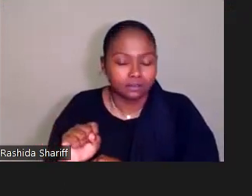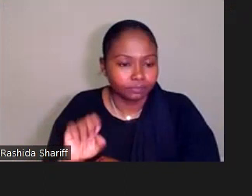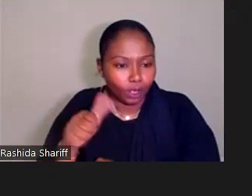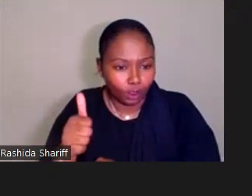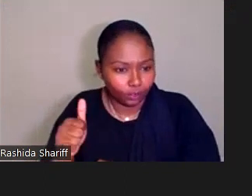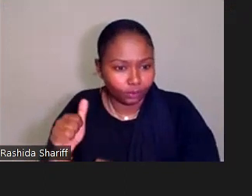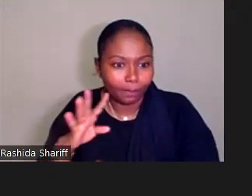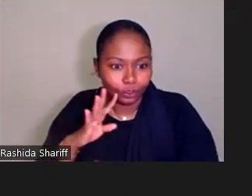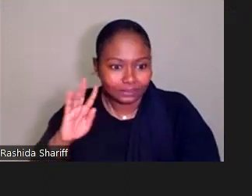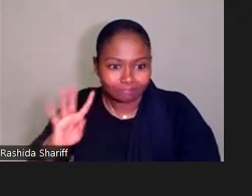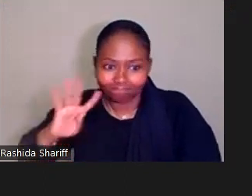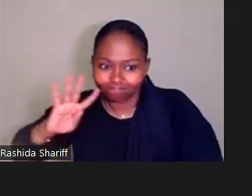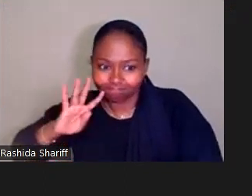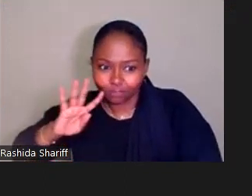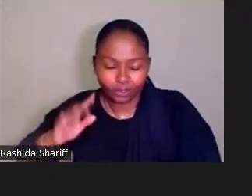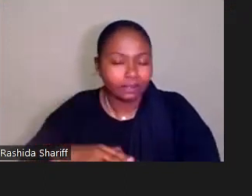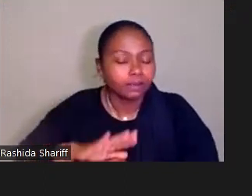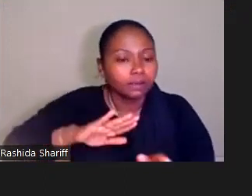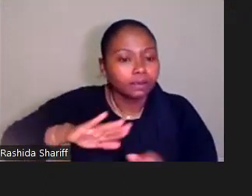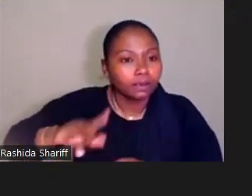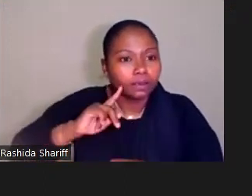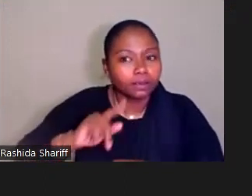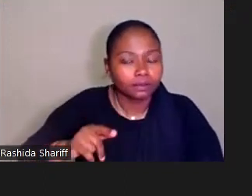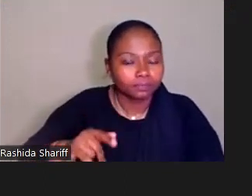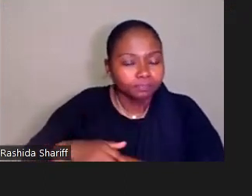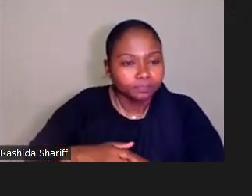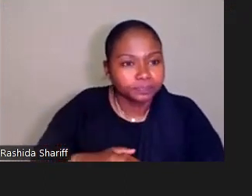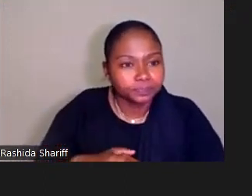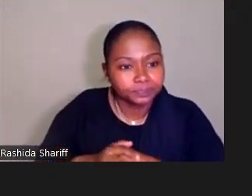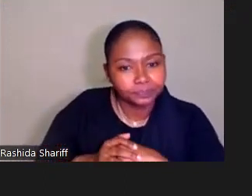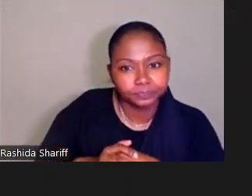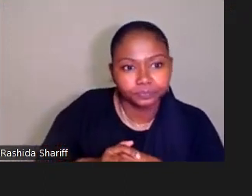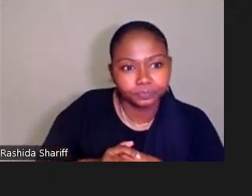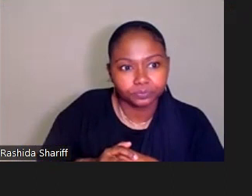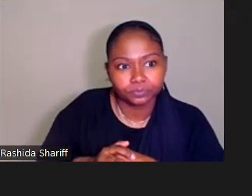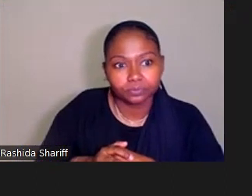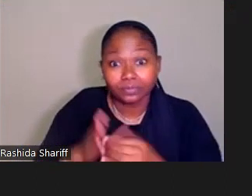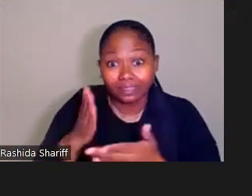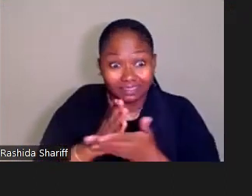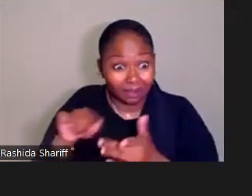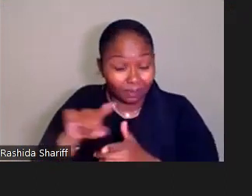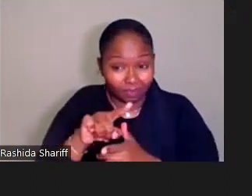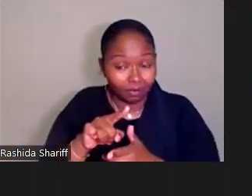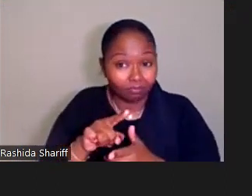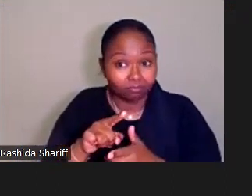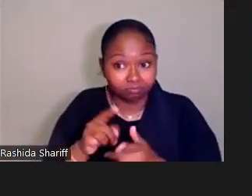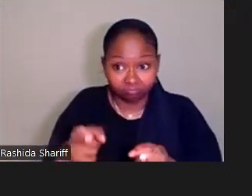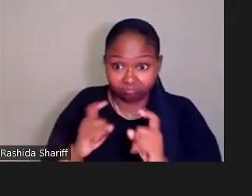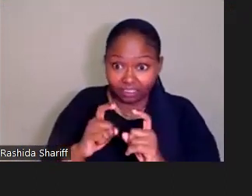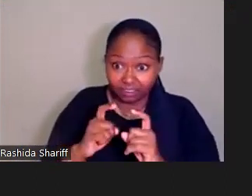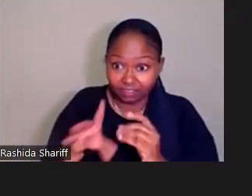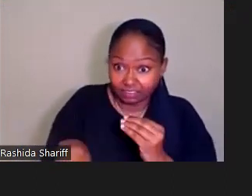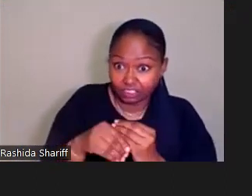up related to how the programs are funded? Some of them may receive additional money from the county, or it's